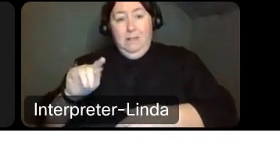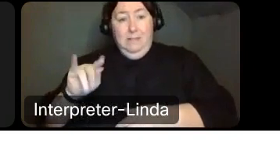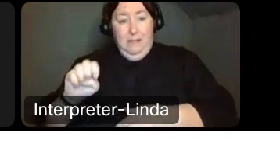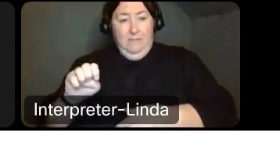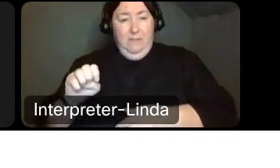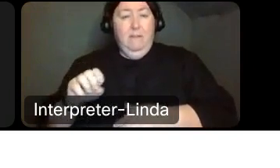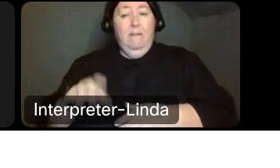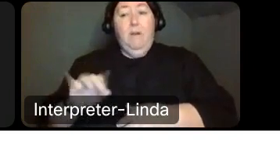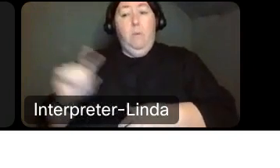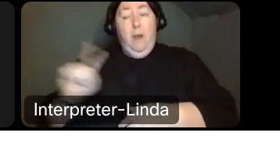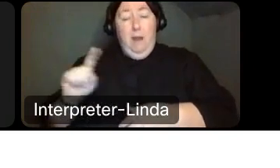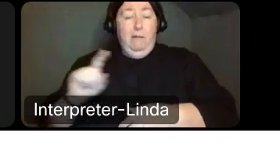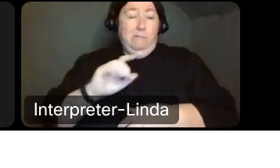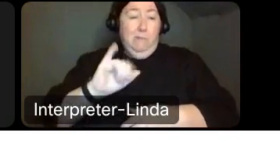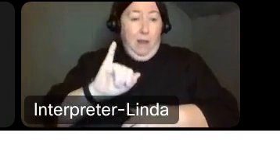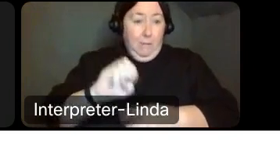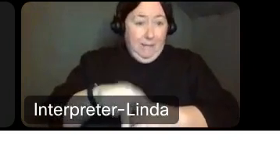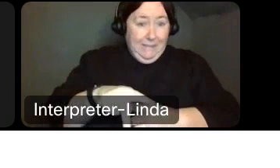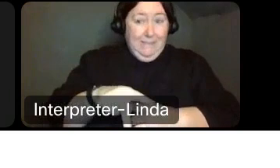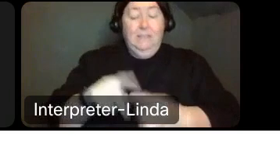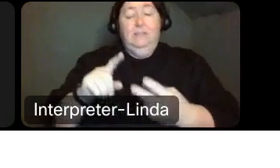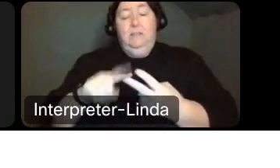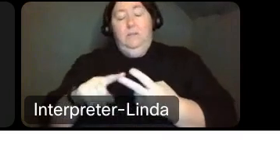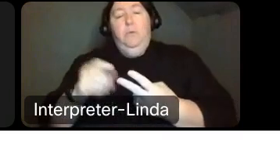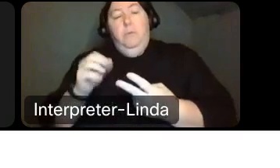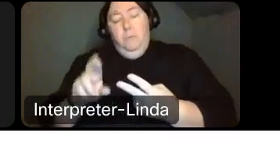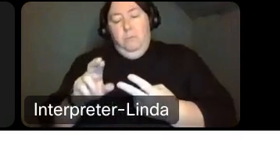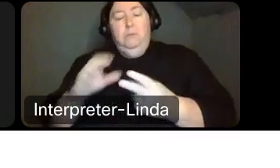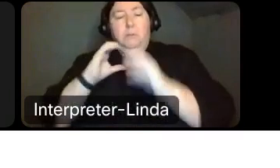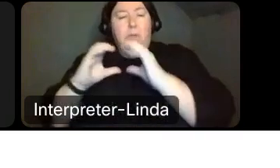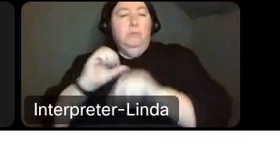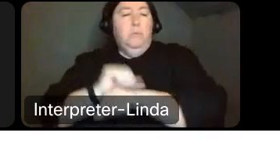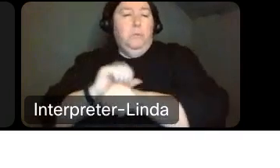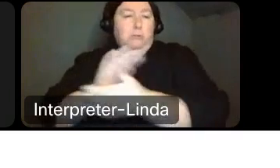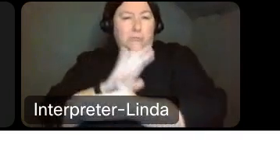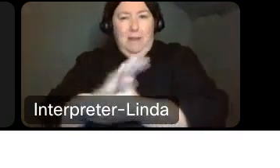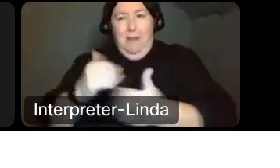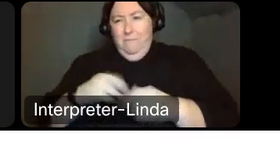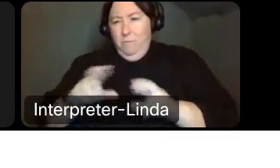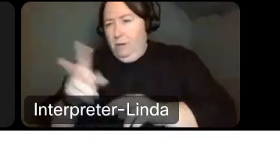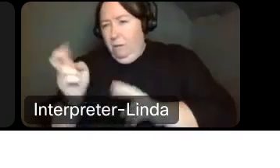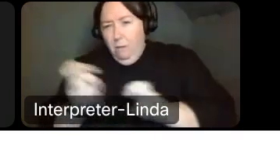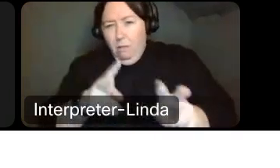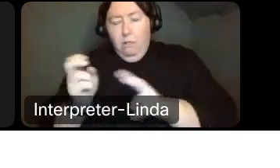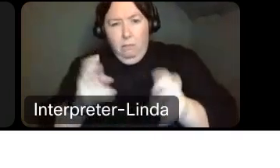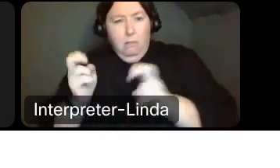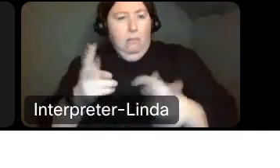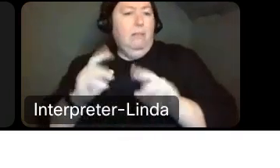communication plan worksheet and or the IEP. So have those close by as you enter these